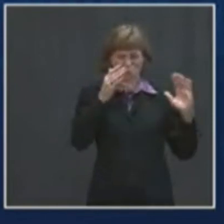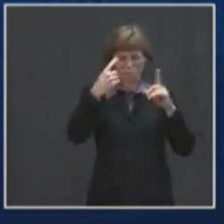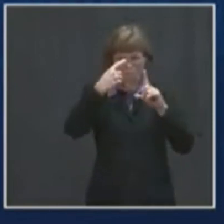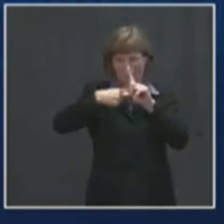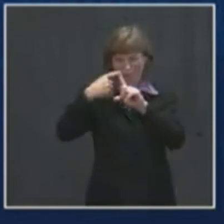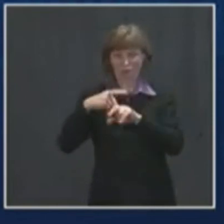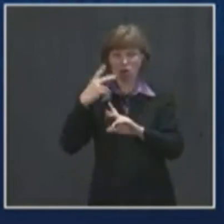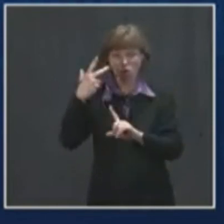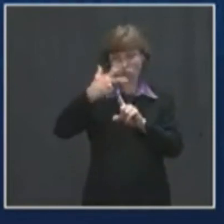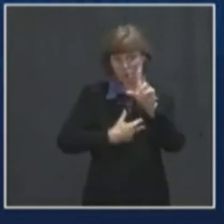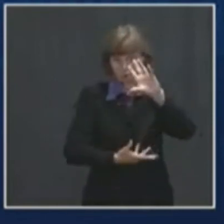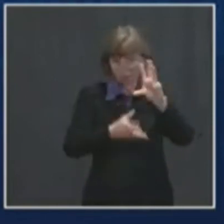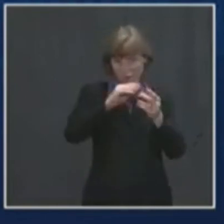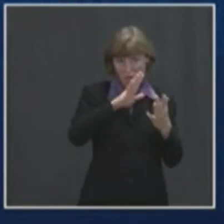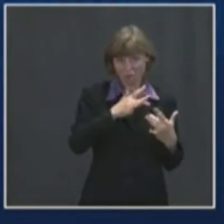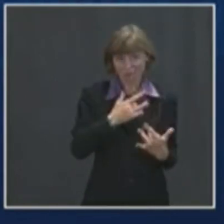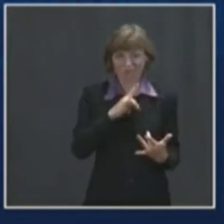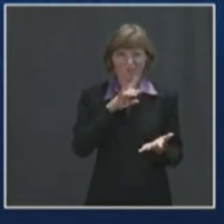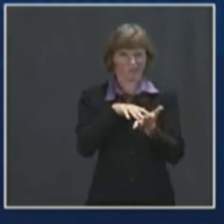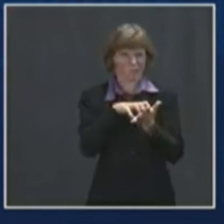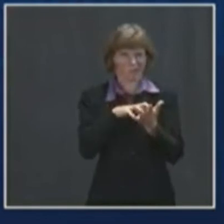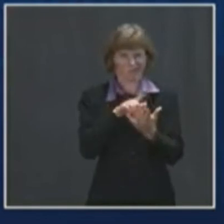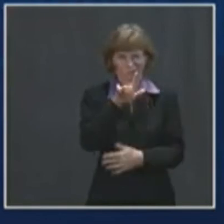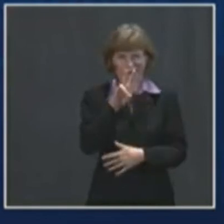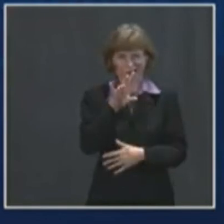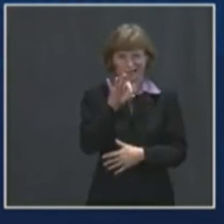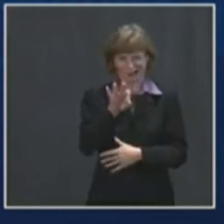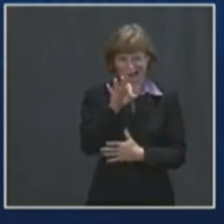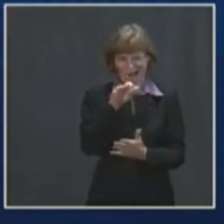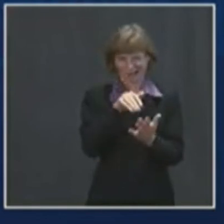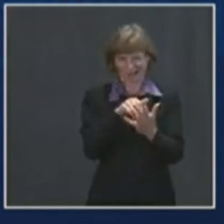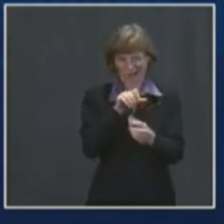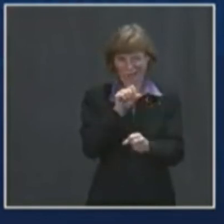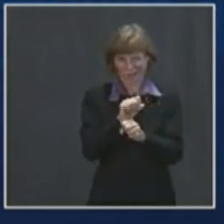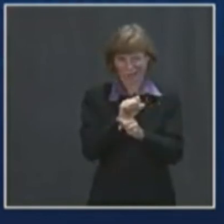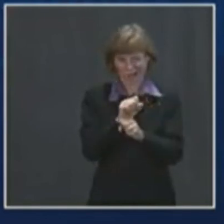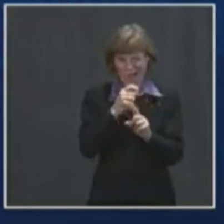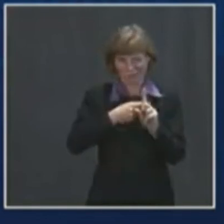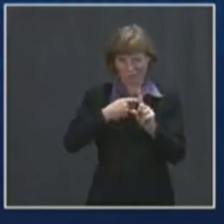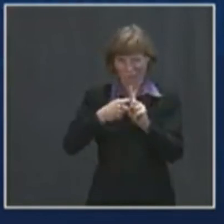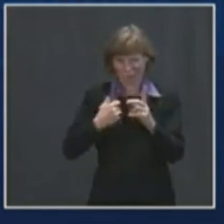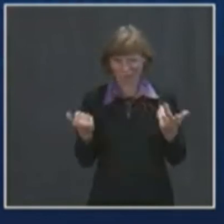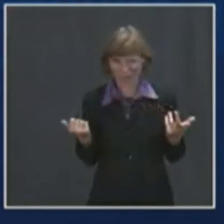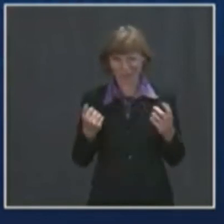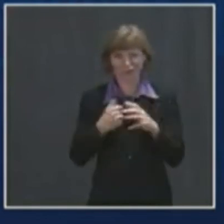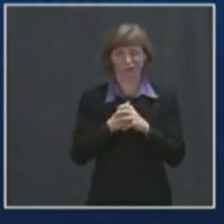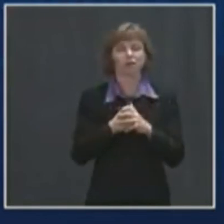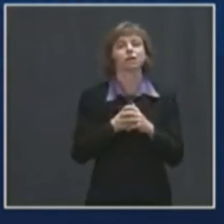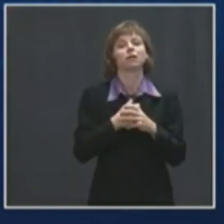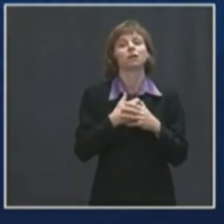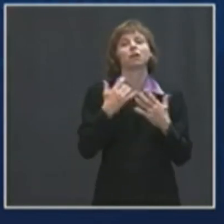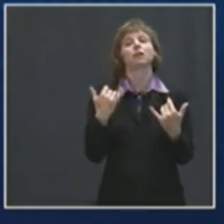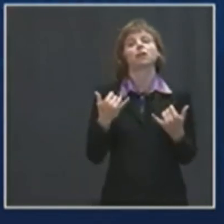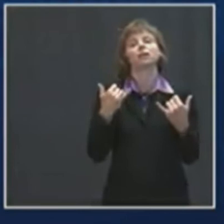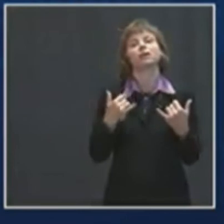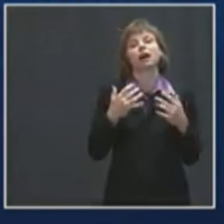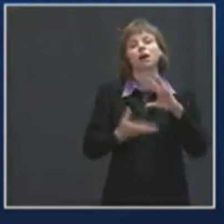trend is a week 29,000 jobs per month. Downward revisions to the data in November and December